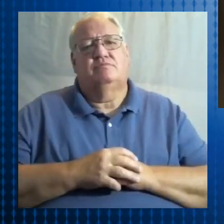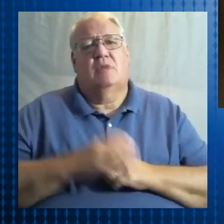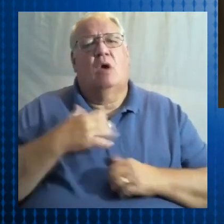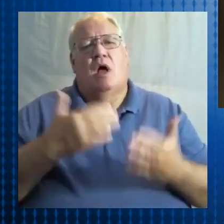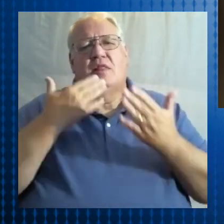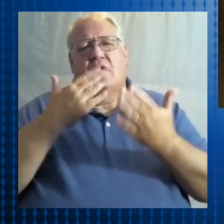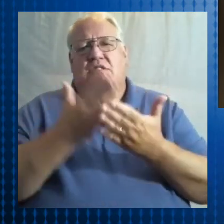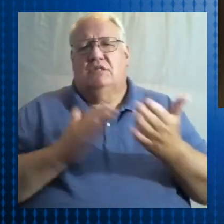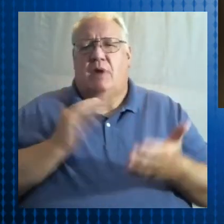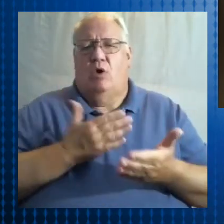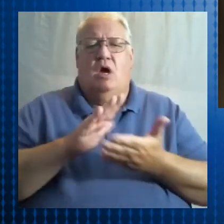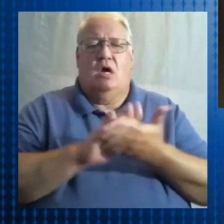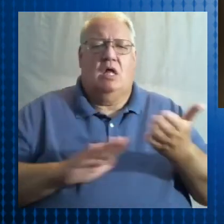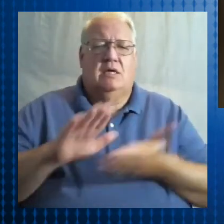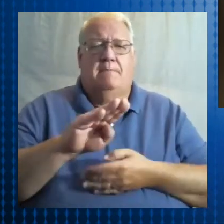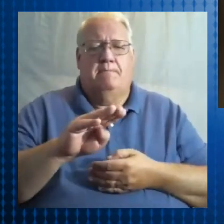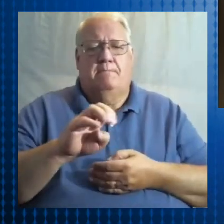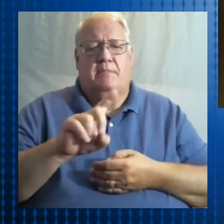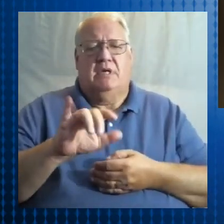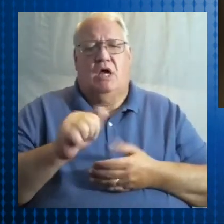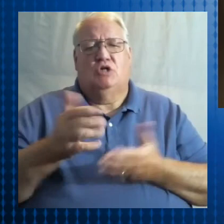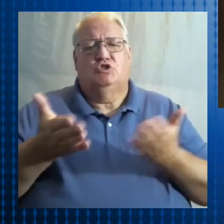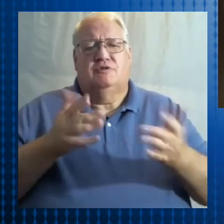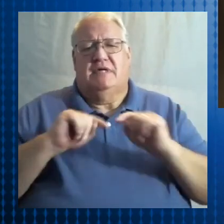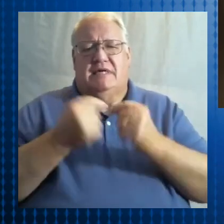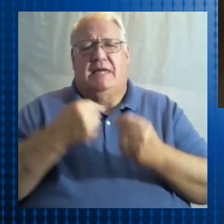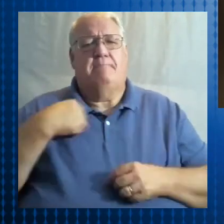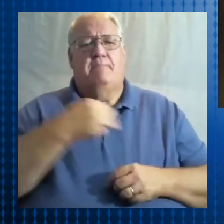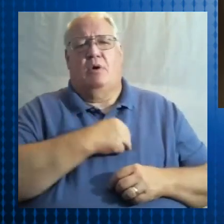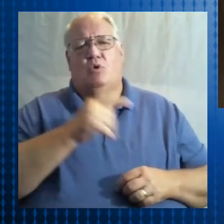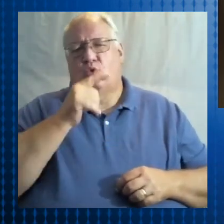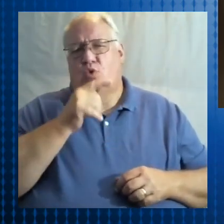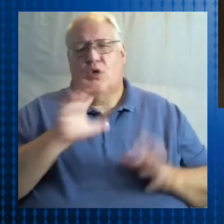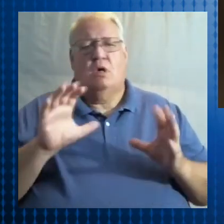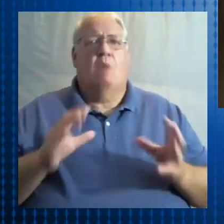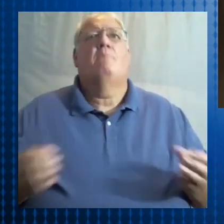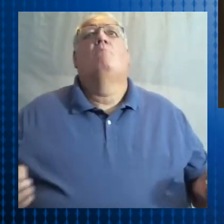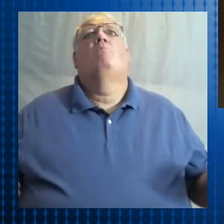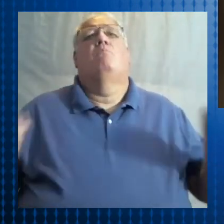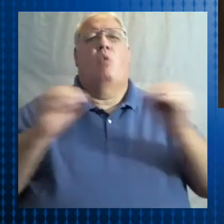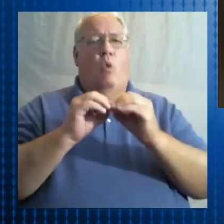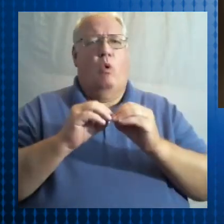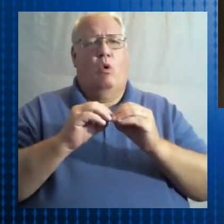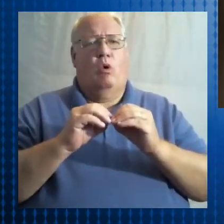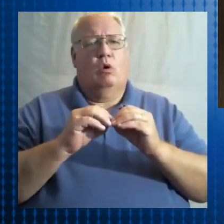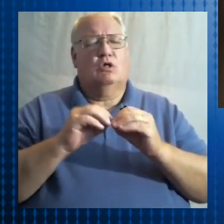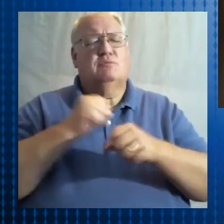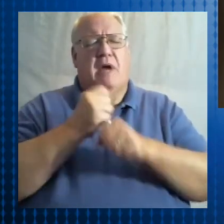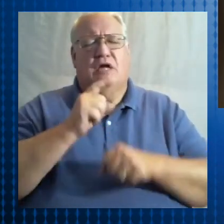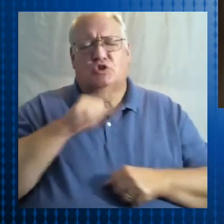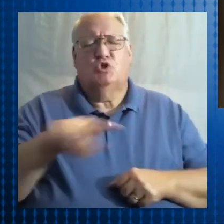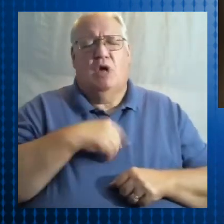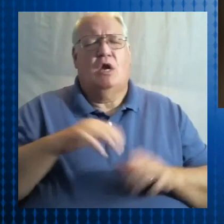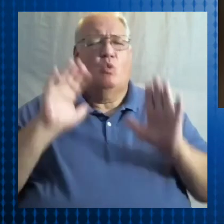our college's media services team members who have gone over and beyond to ensure that you had an